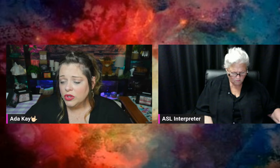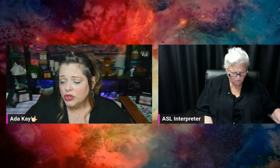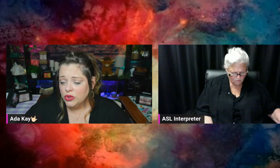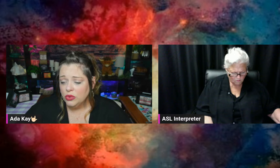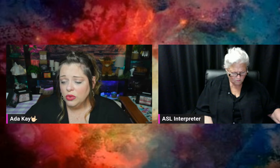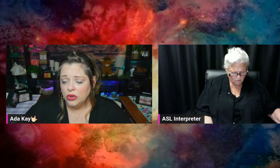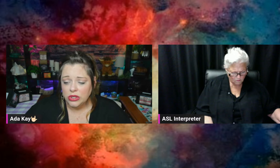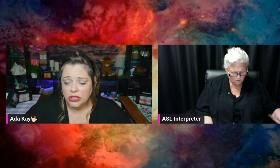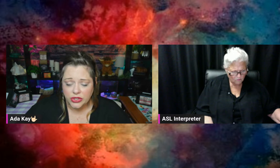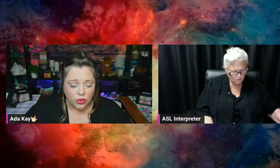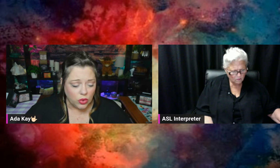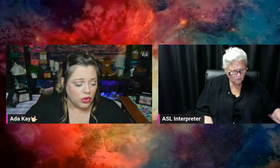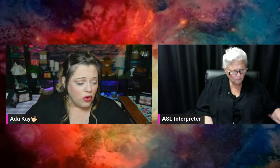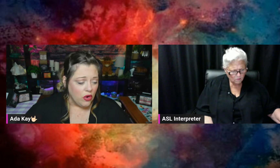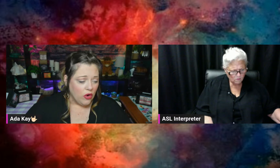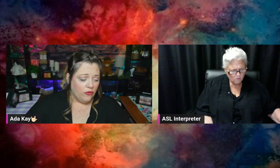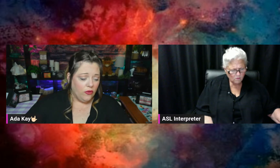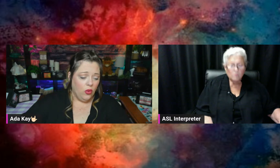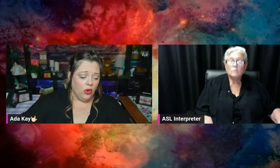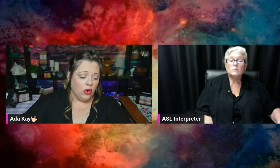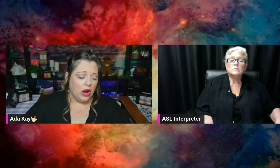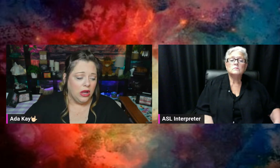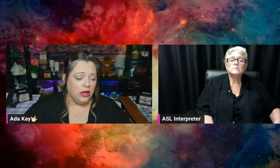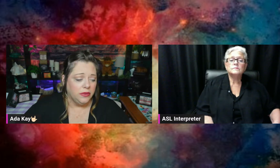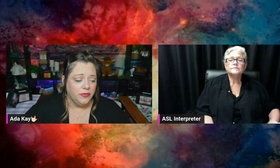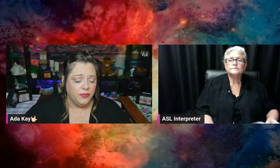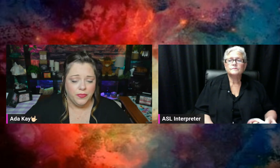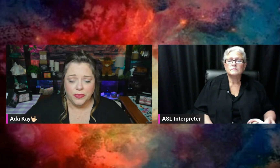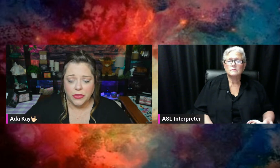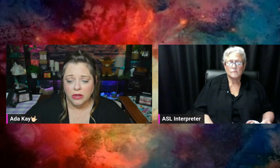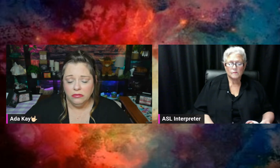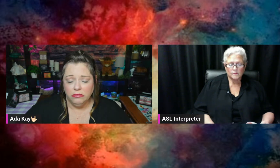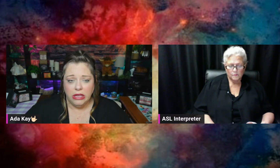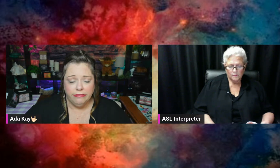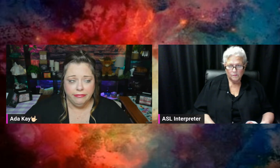over to Discord for